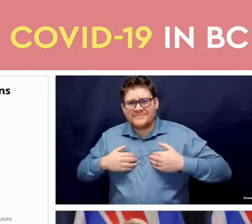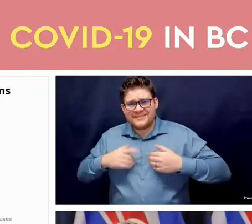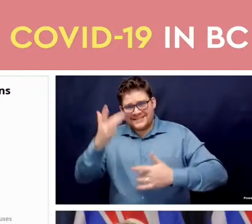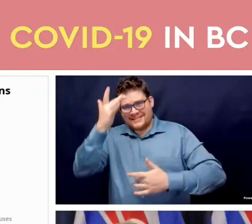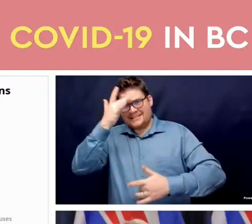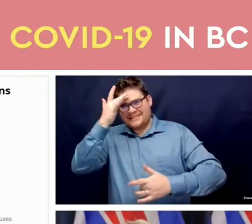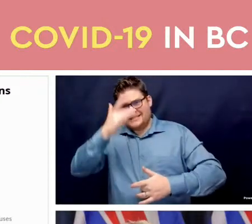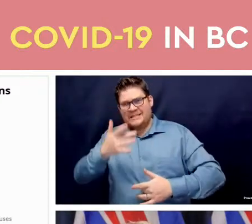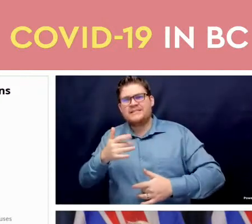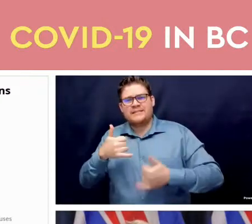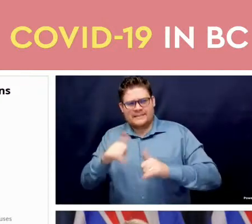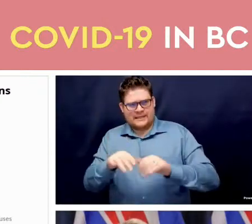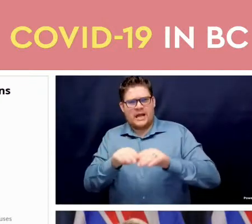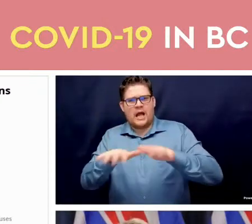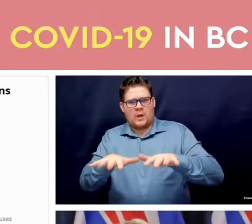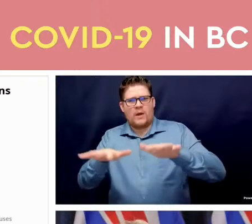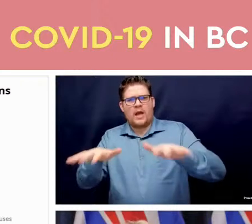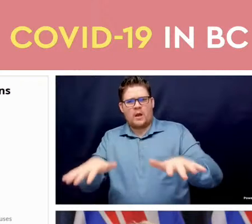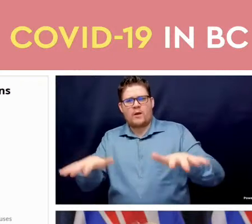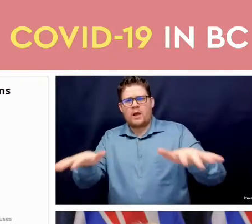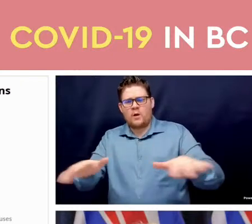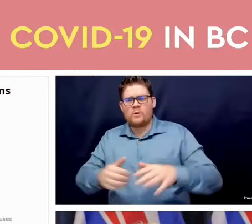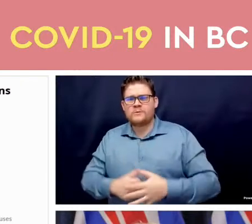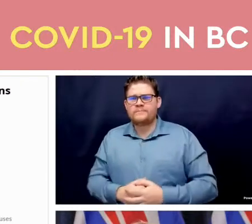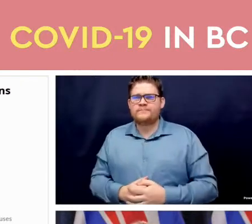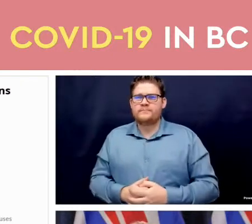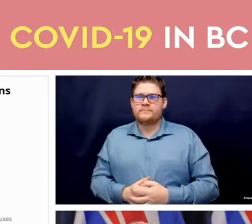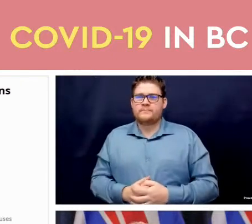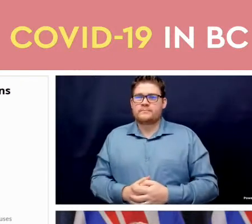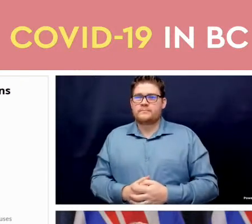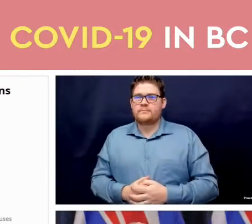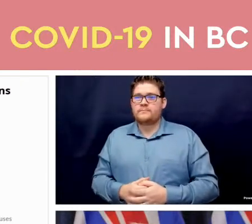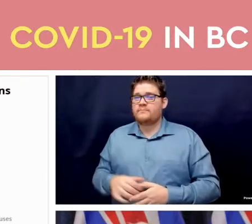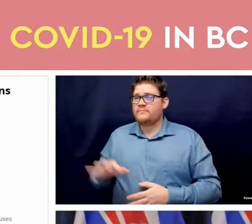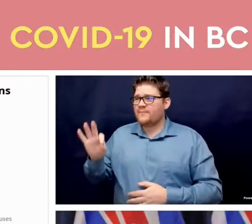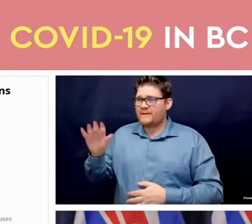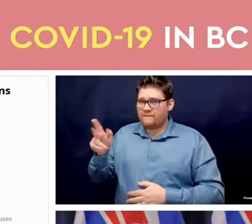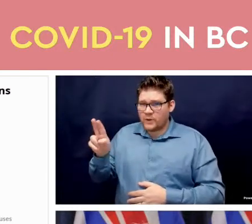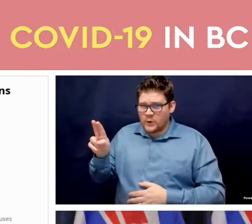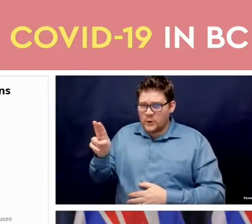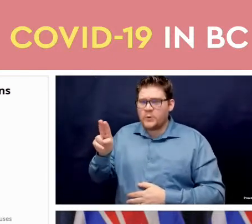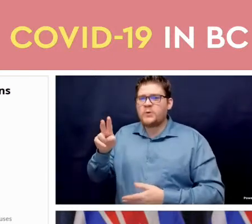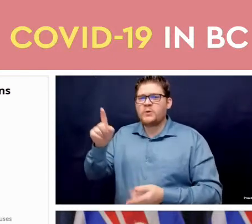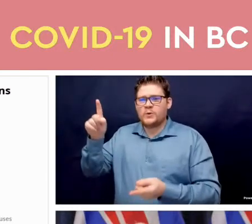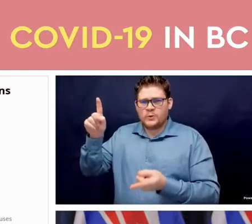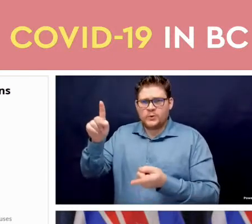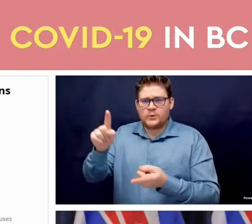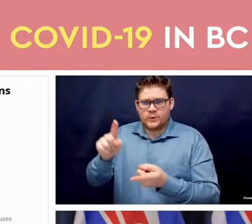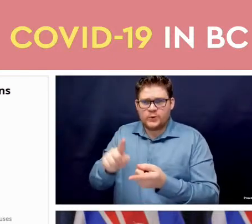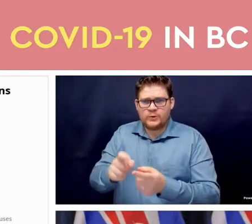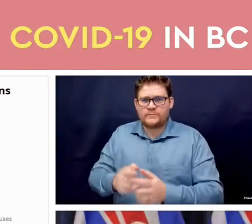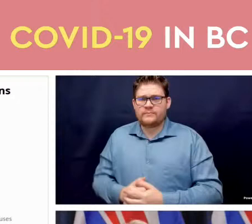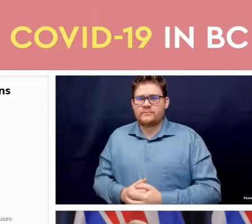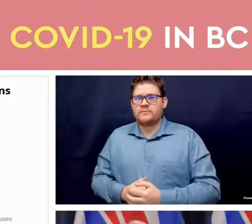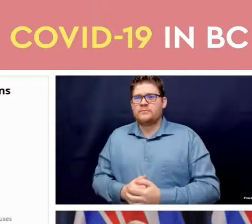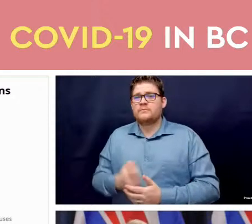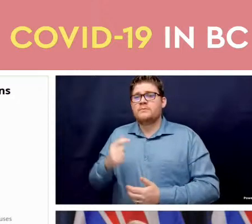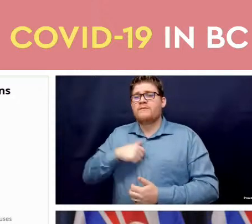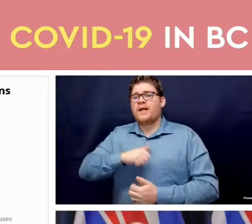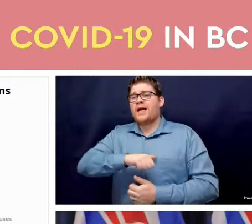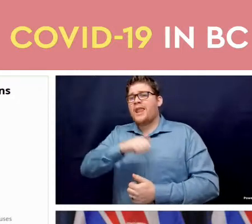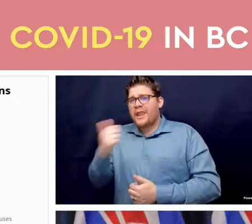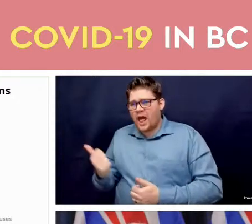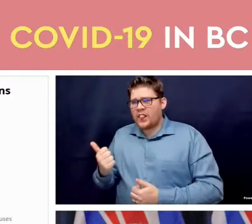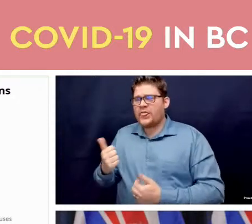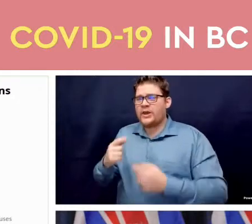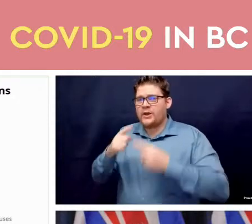that's because of international travel and all the measures that we're taking. So the things that we do make a difference in preventing